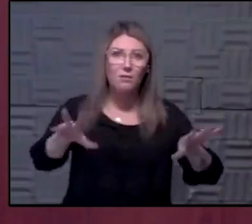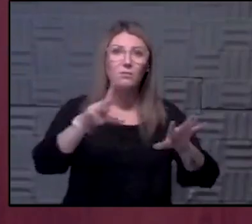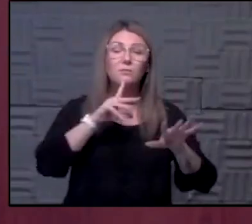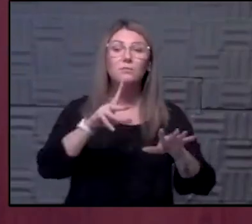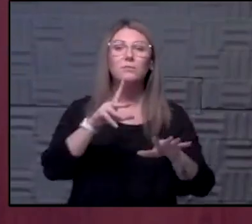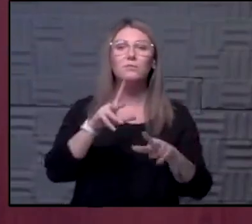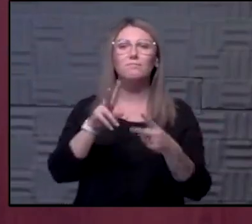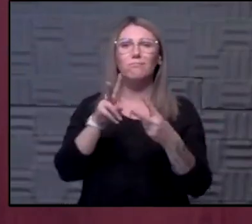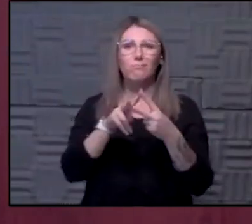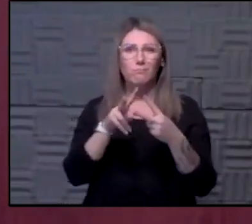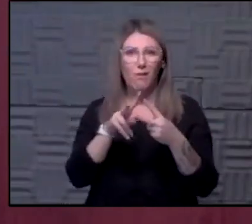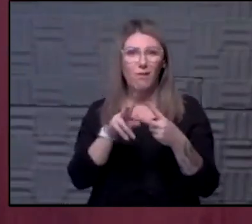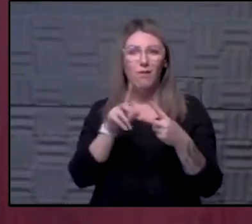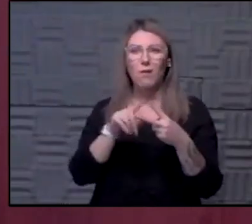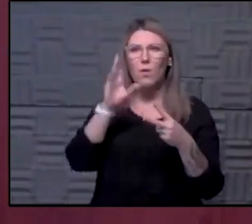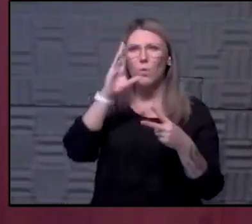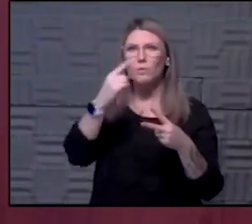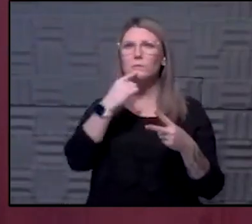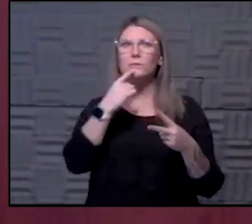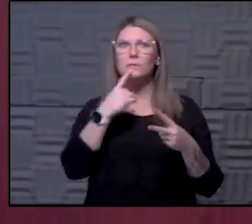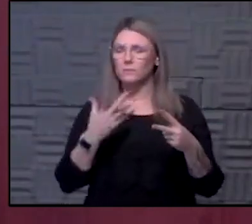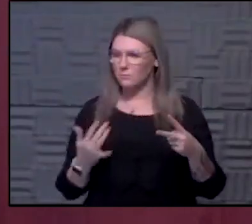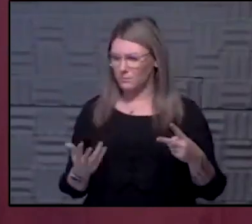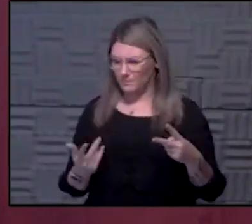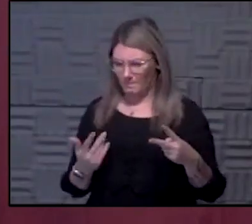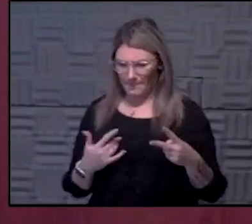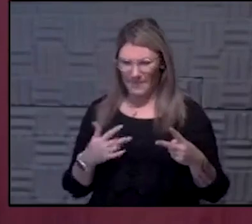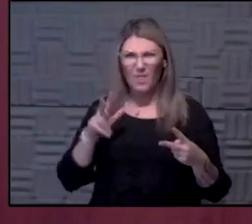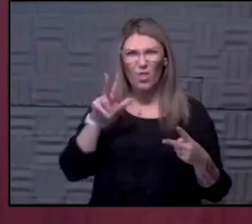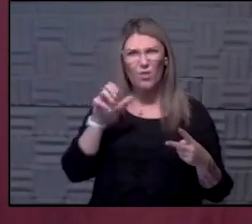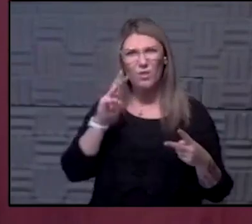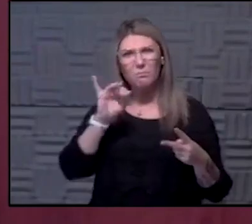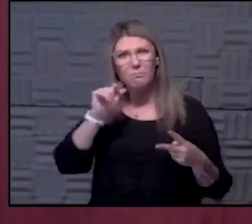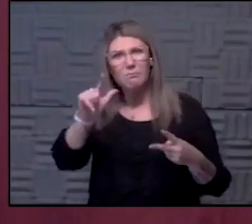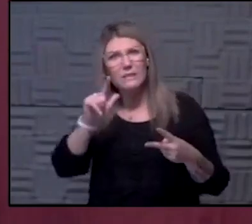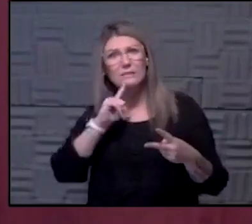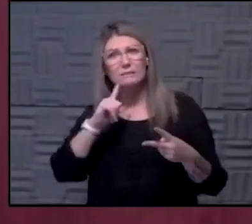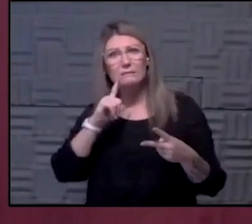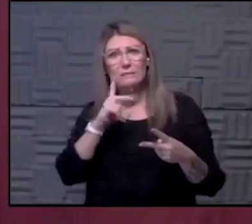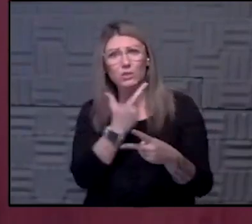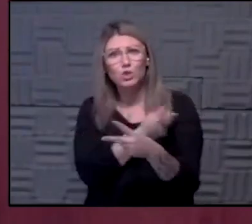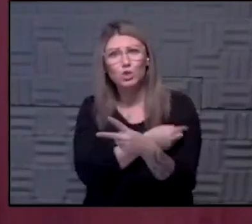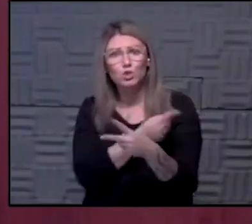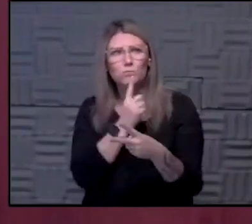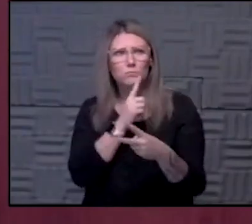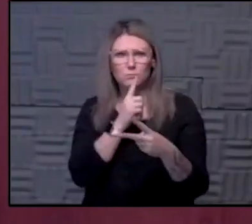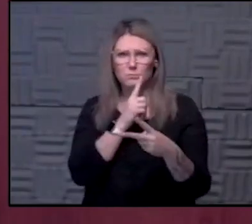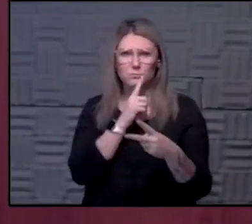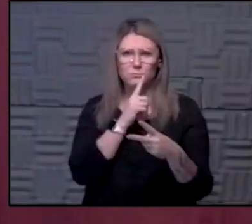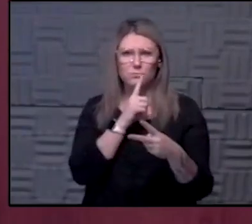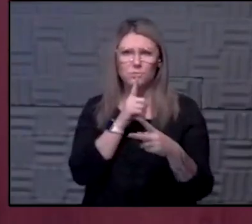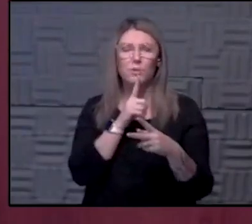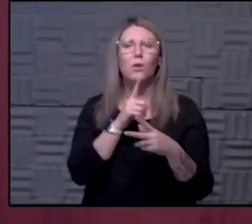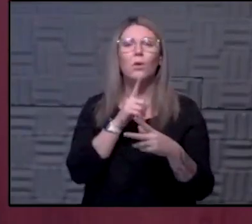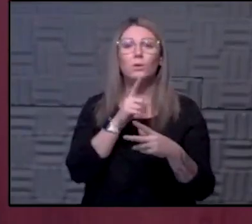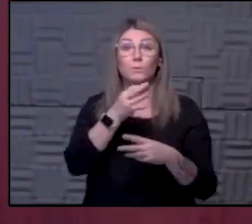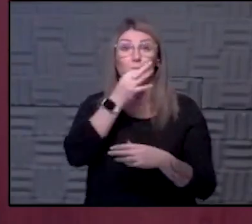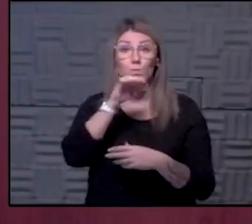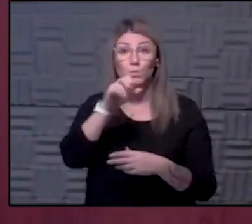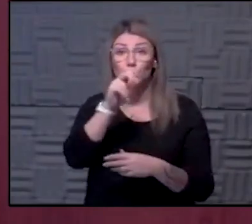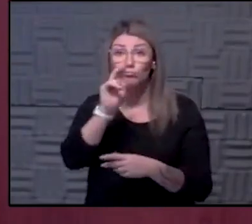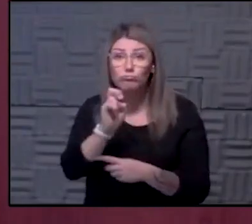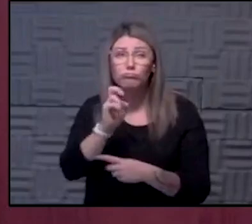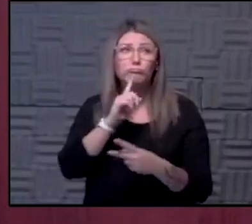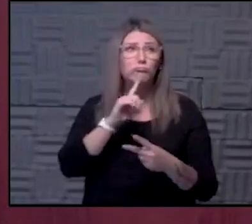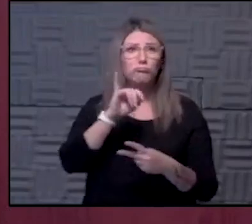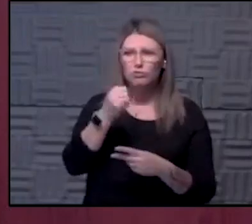Moderna have said they're going to have 300 million doses by June, and J&J 100 million. That